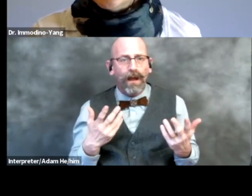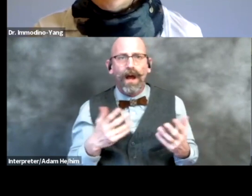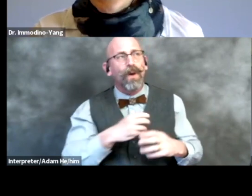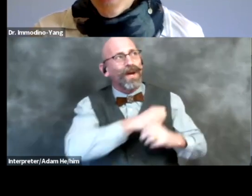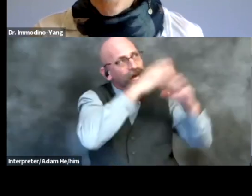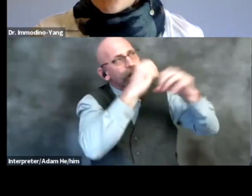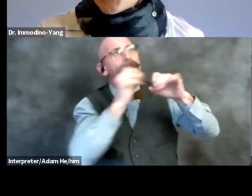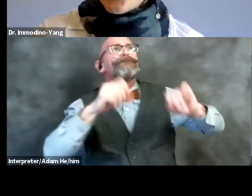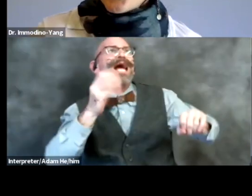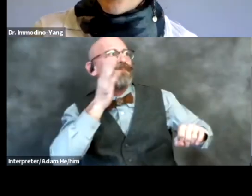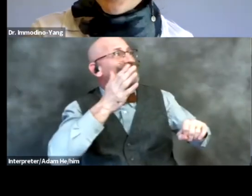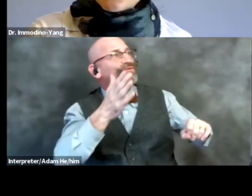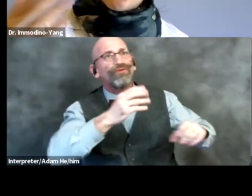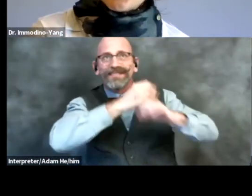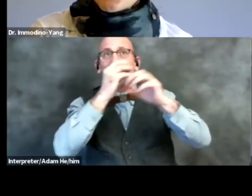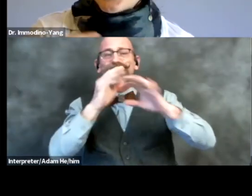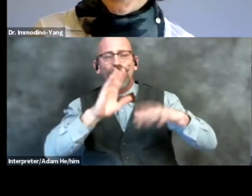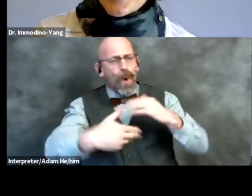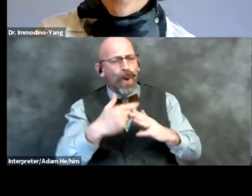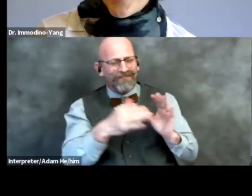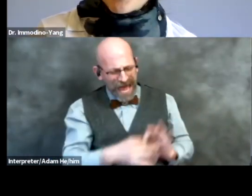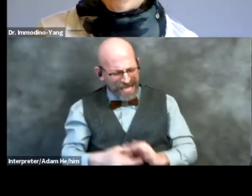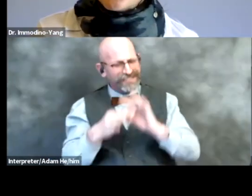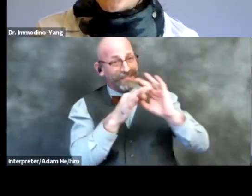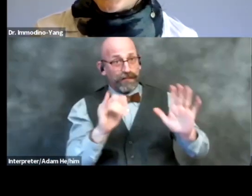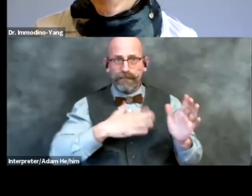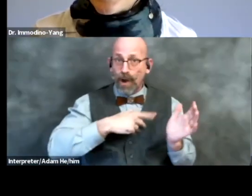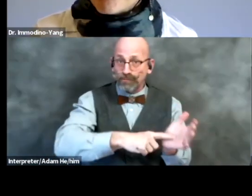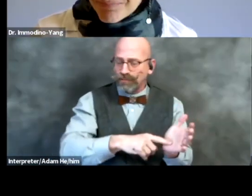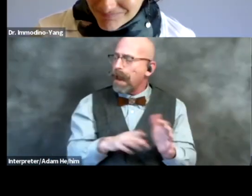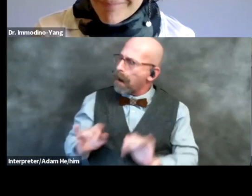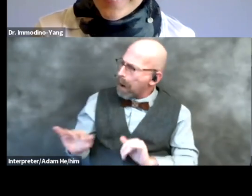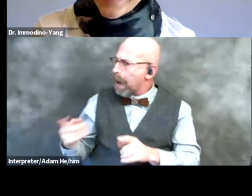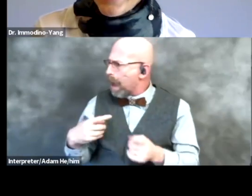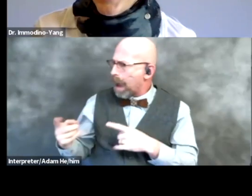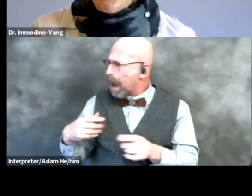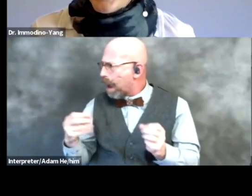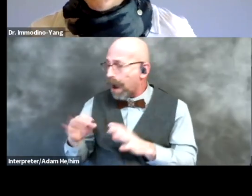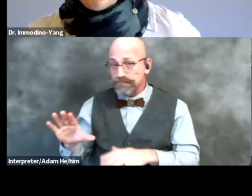imagine. And so what we did was we took some of our brain imaging data,